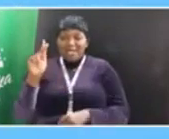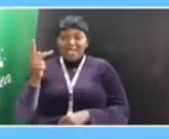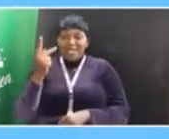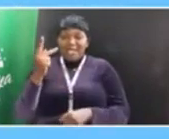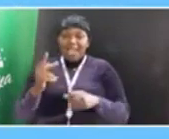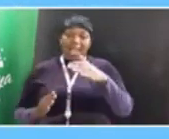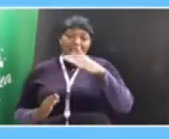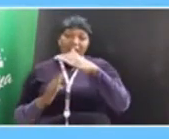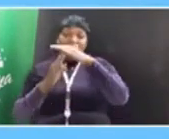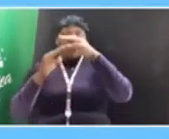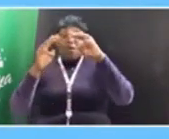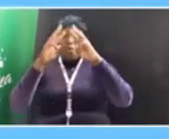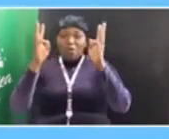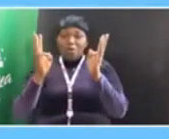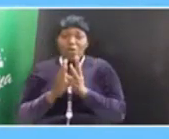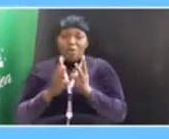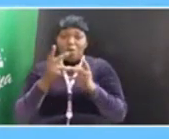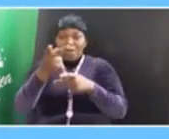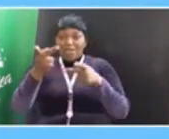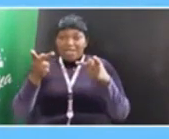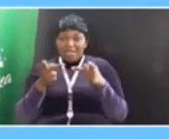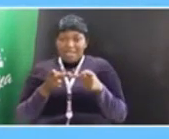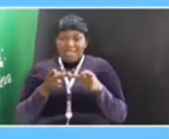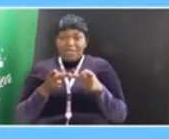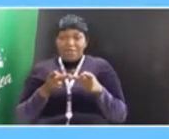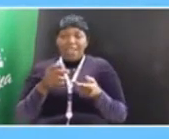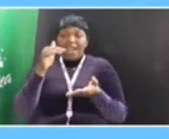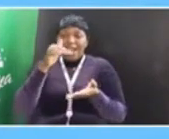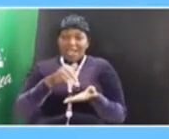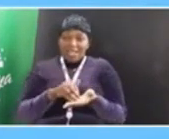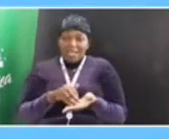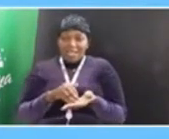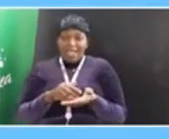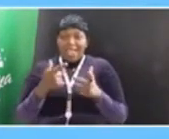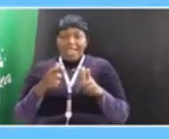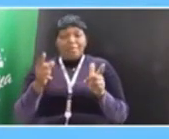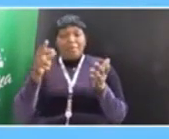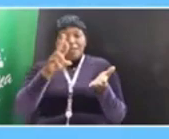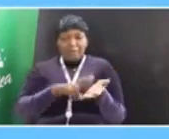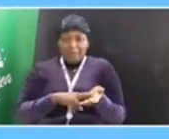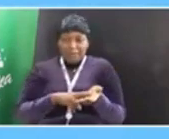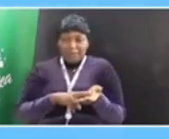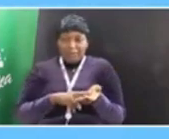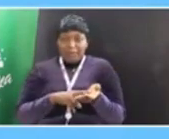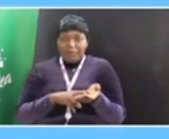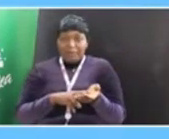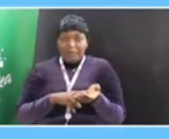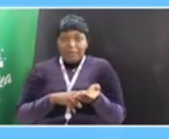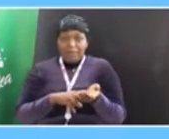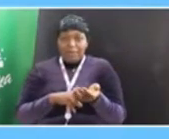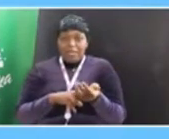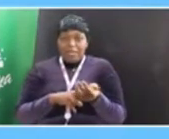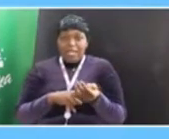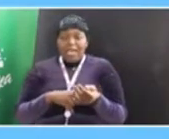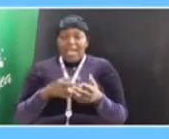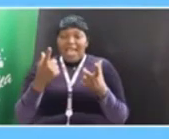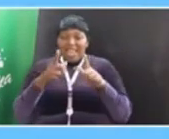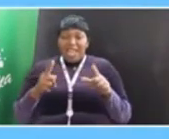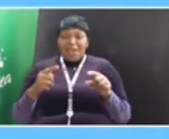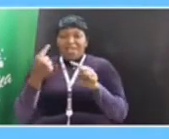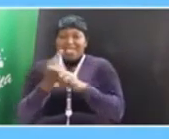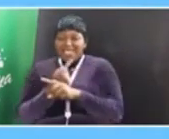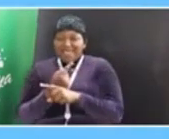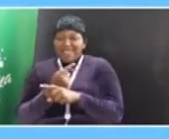top global destination. Again, let me repeat, Tobong Lore,